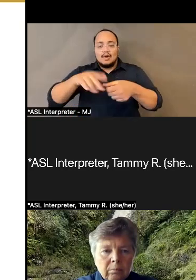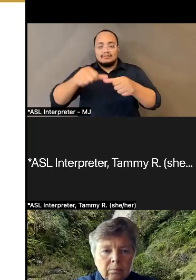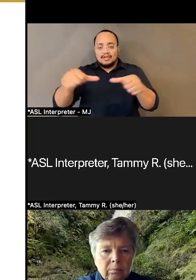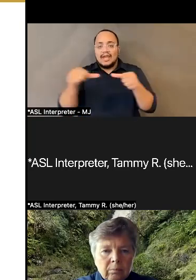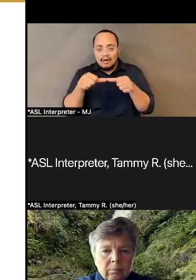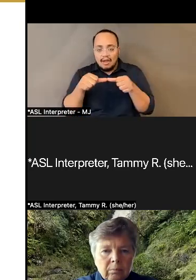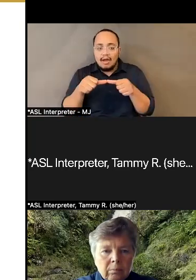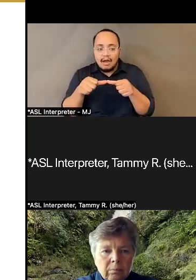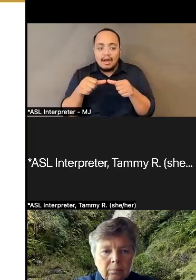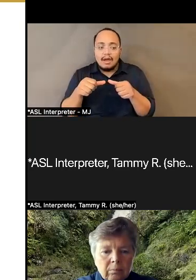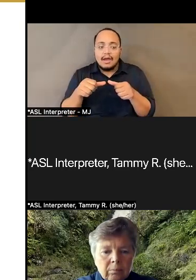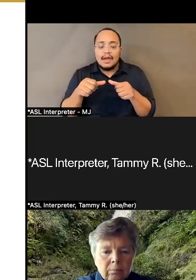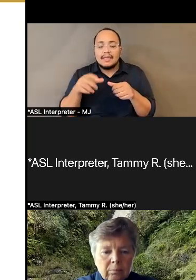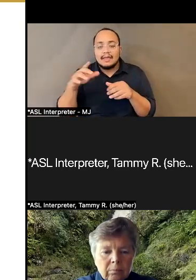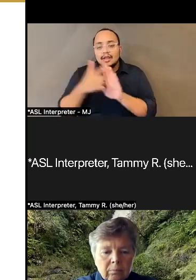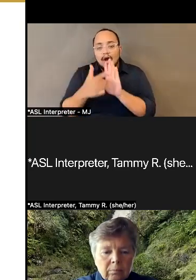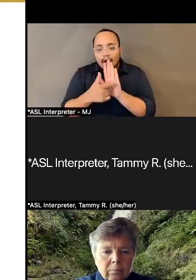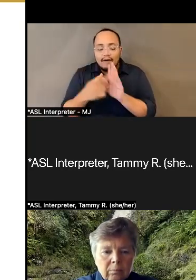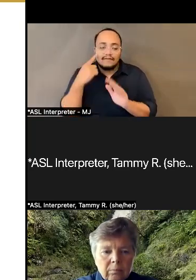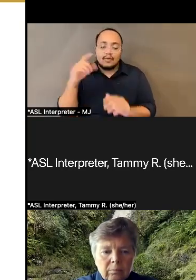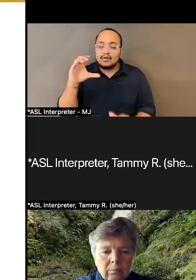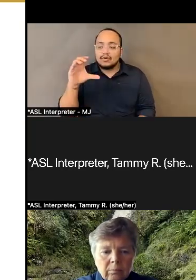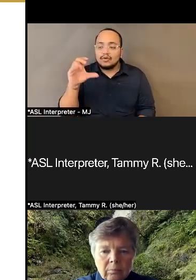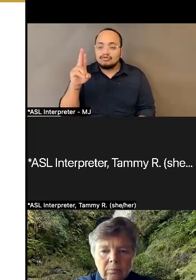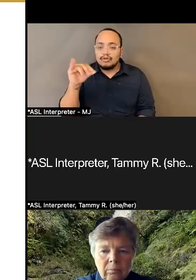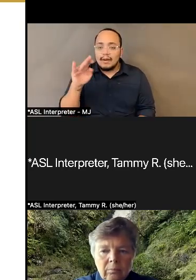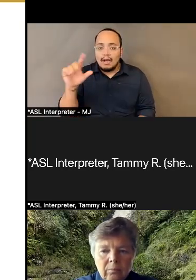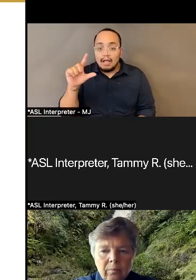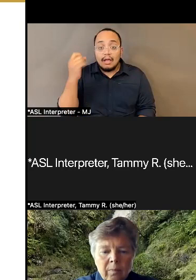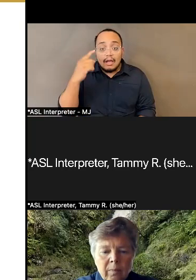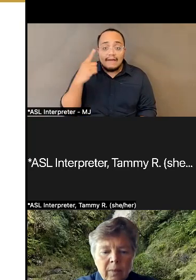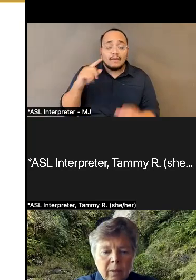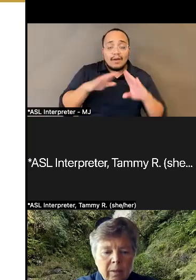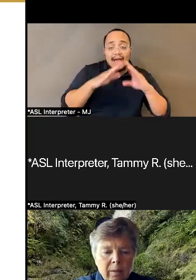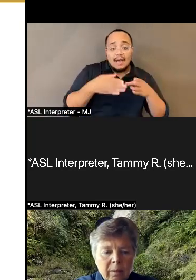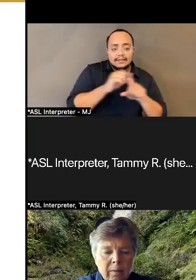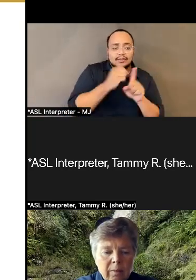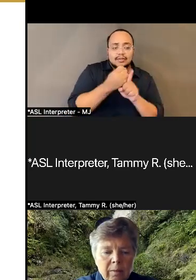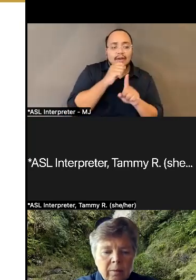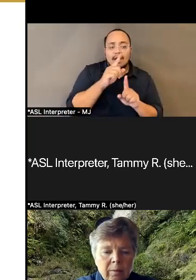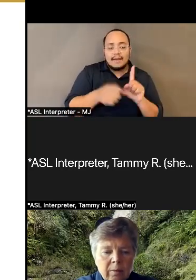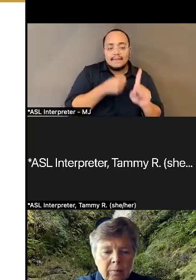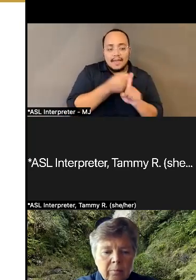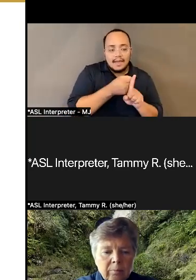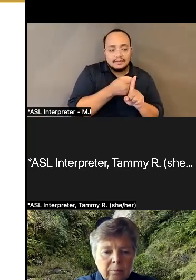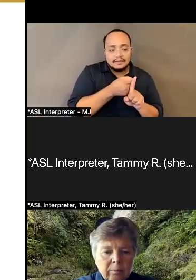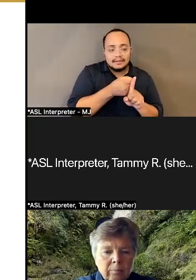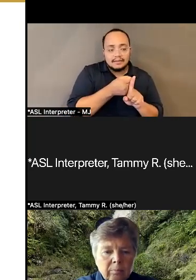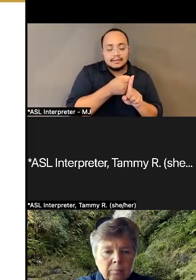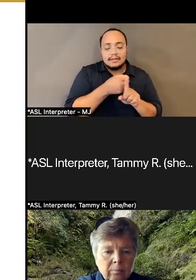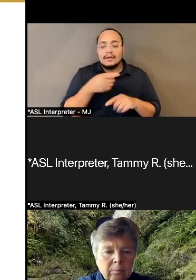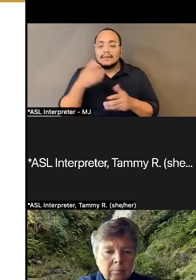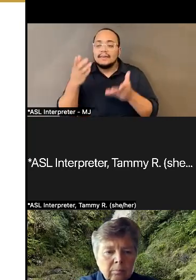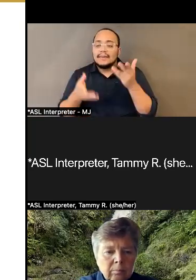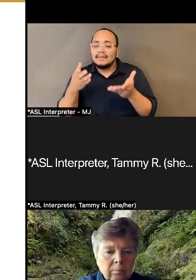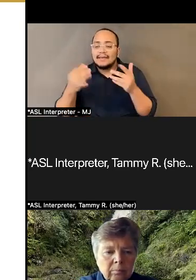criminal jurisdiction, I assume, right? For housing, it's not necessarily going to have a huge impact, other than what I can say is that maybe where there's